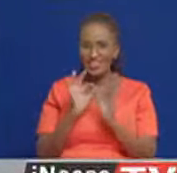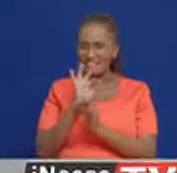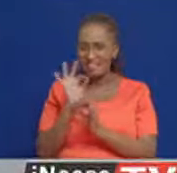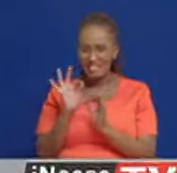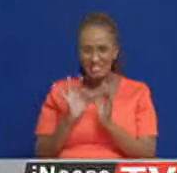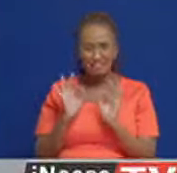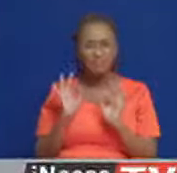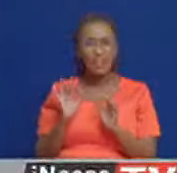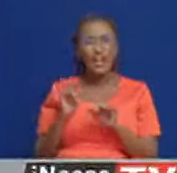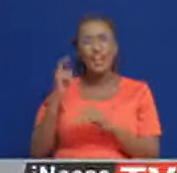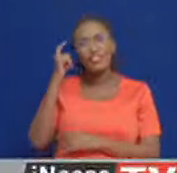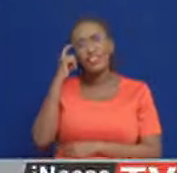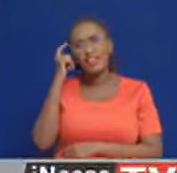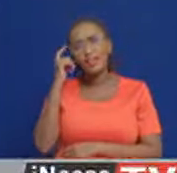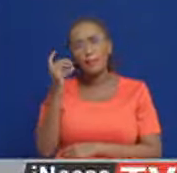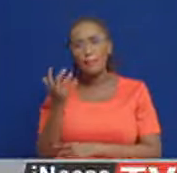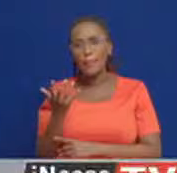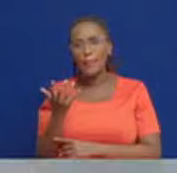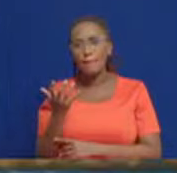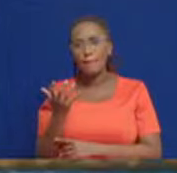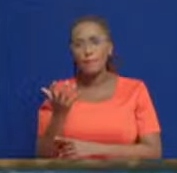I think the